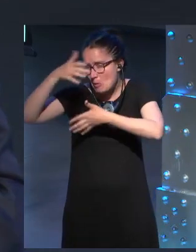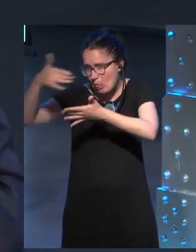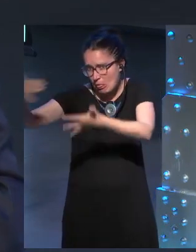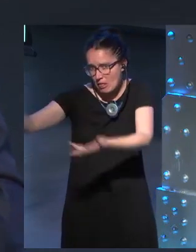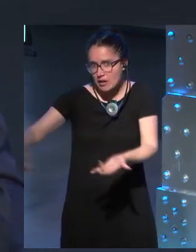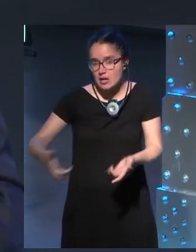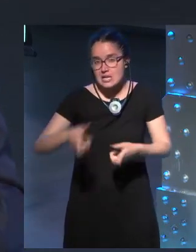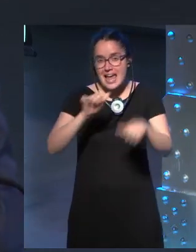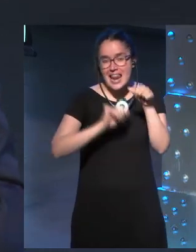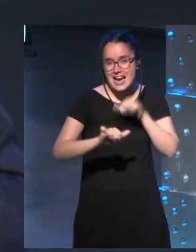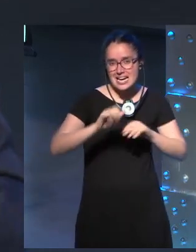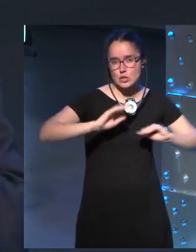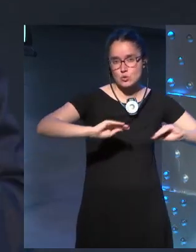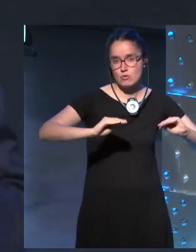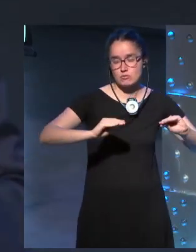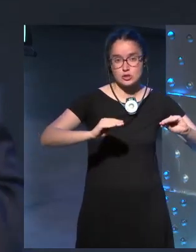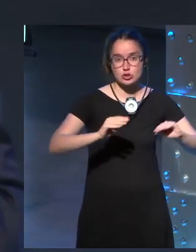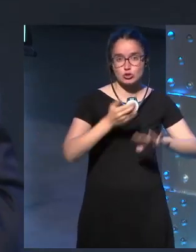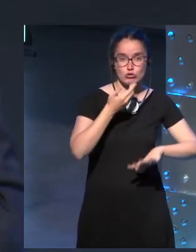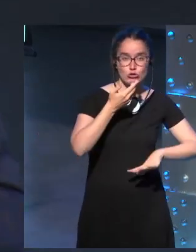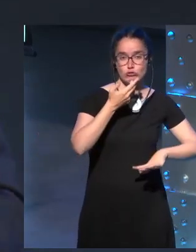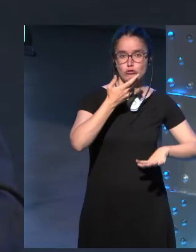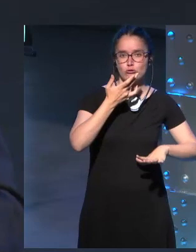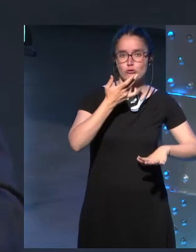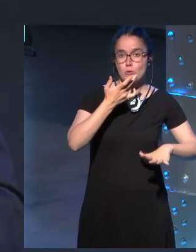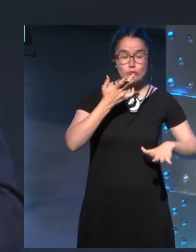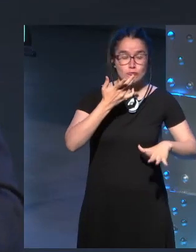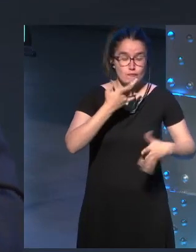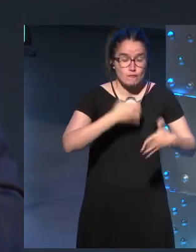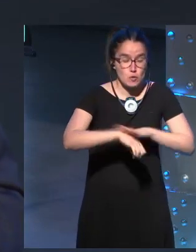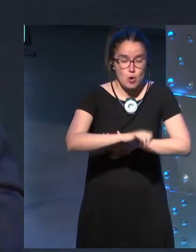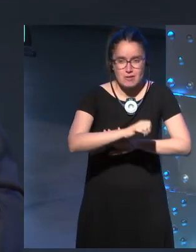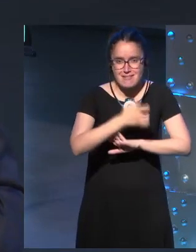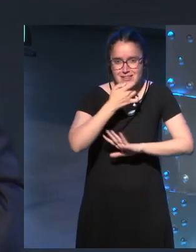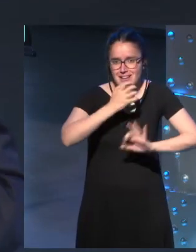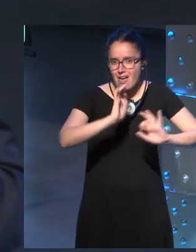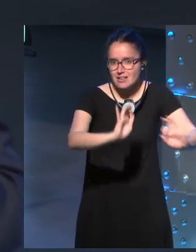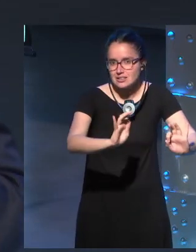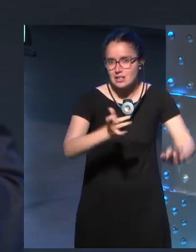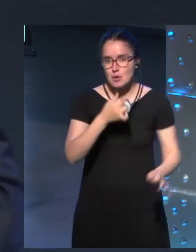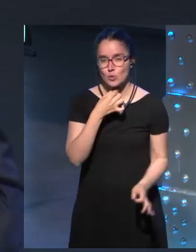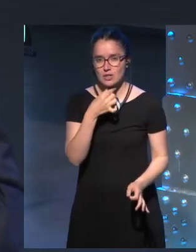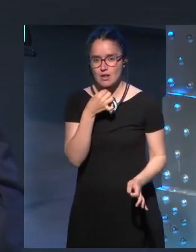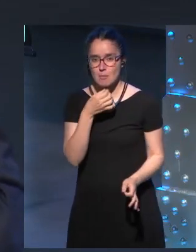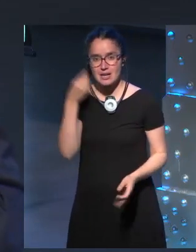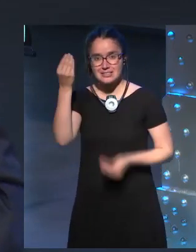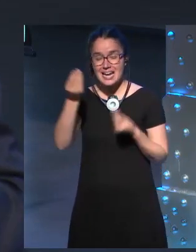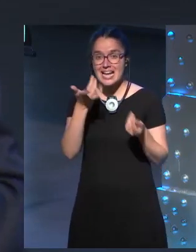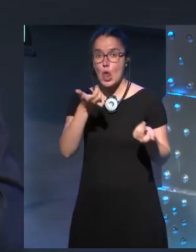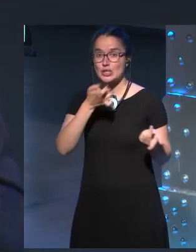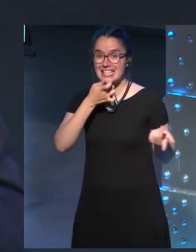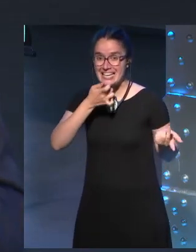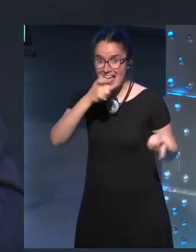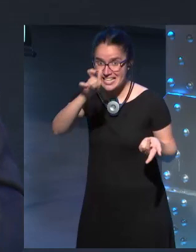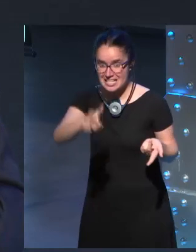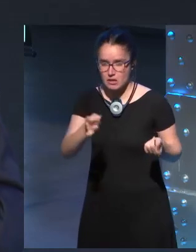or Huddersfield. So the Premier League is bread and butter of the English football, so I would like to